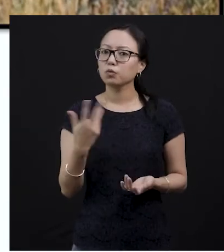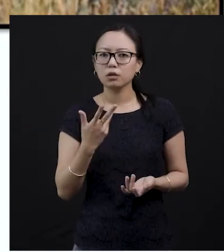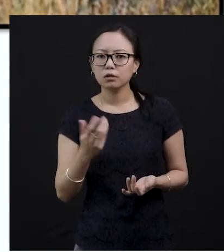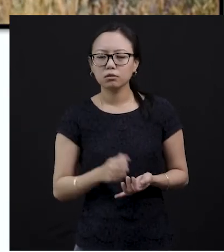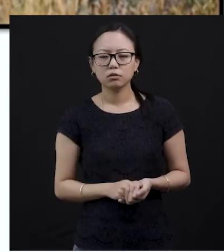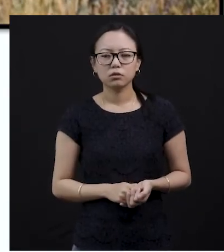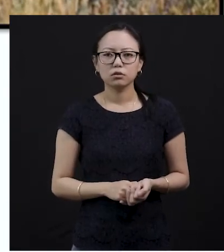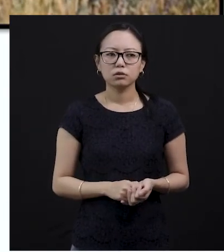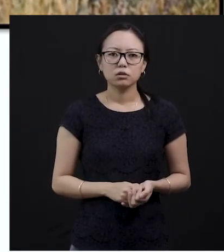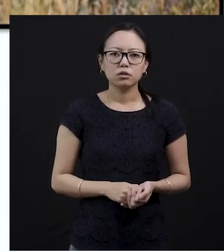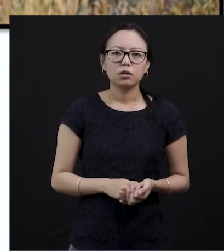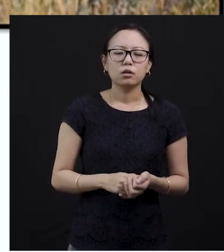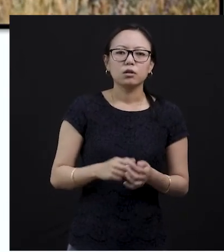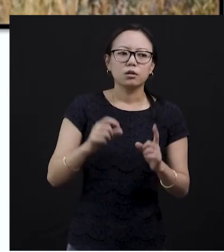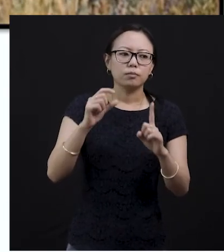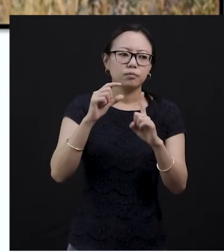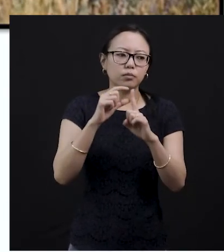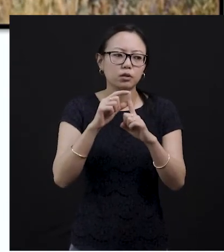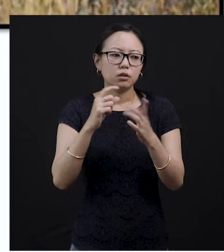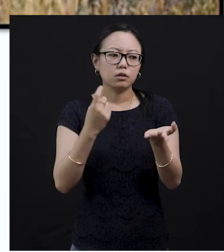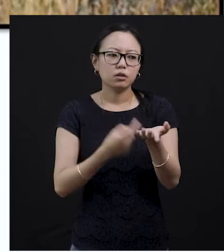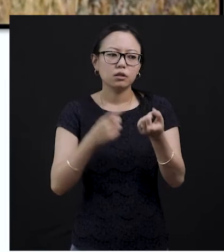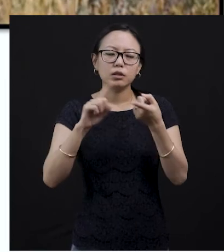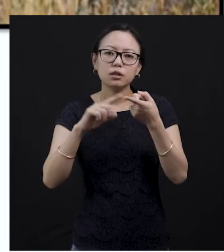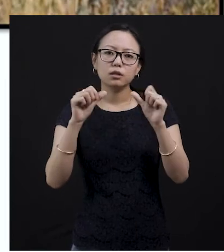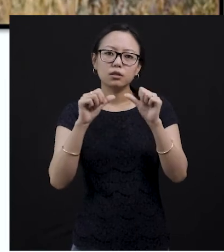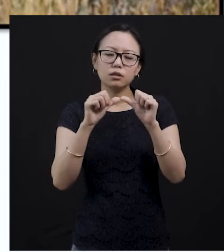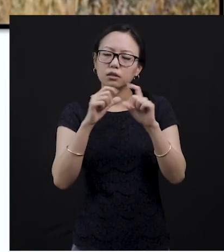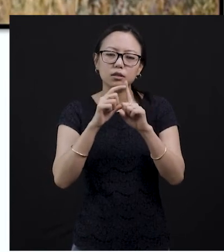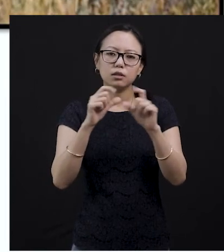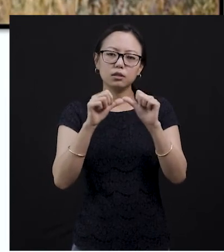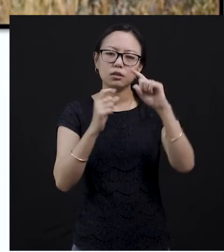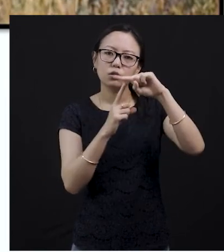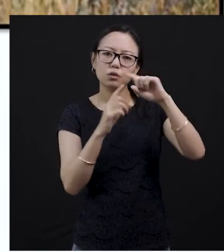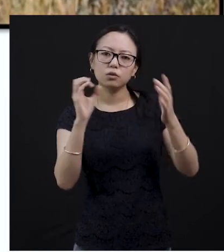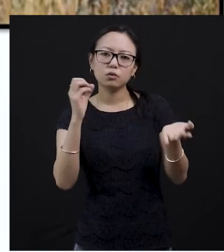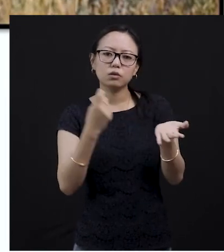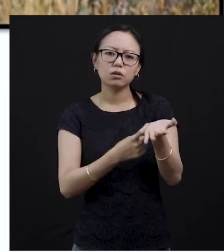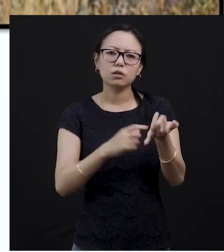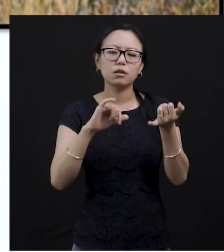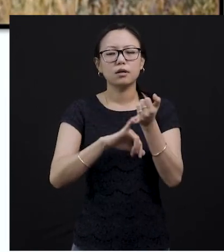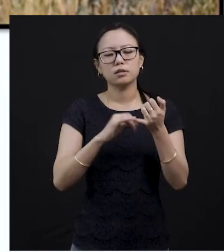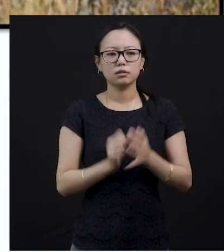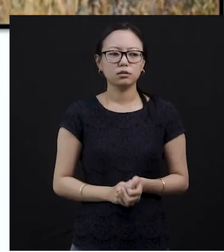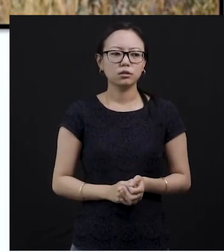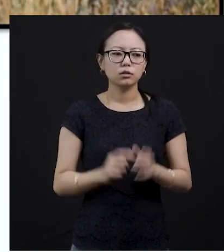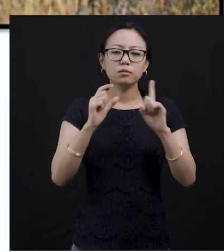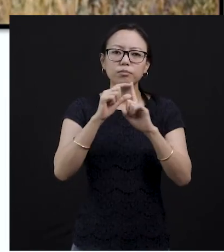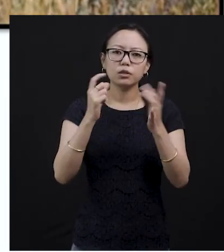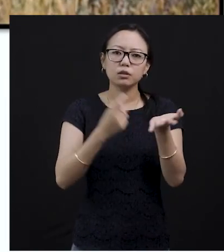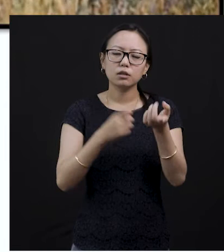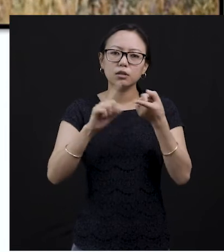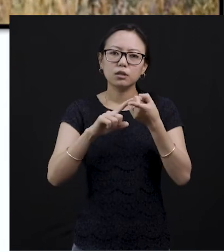predators. Repeat after me. Predators. What are predators? Predators are animals